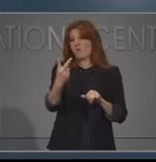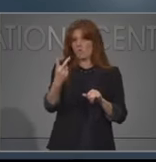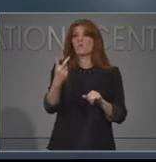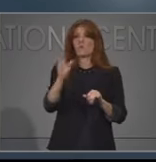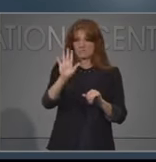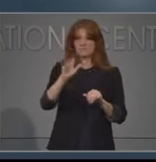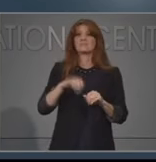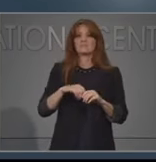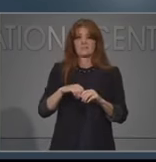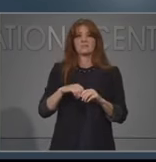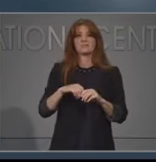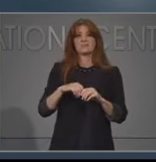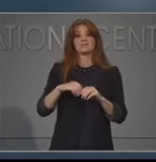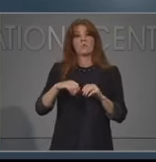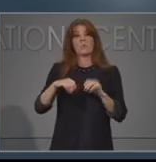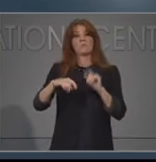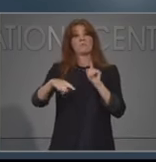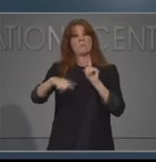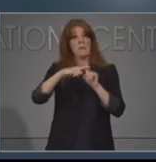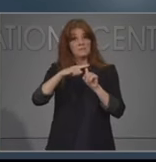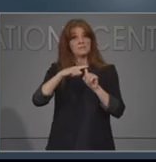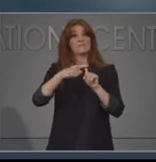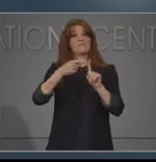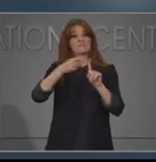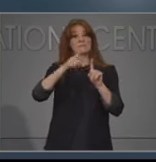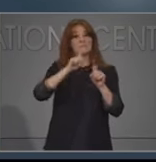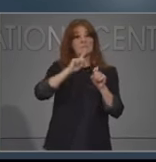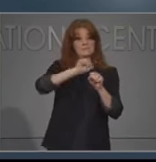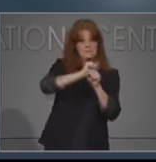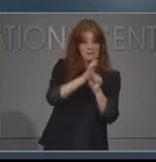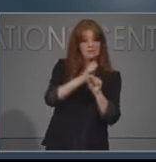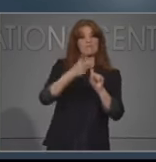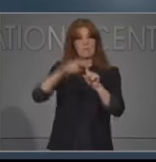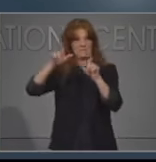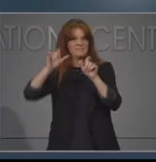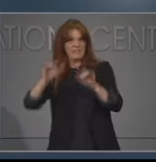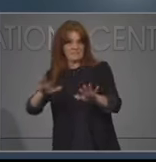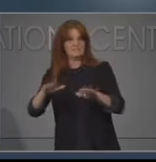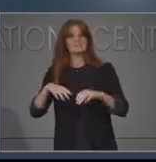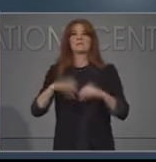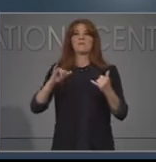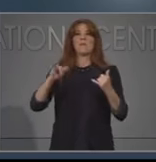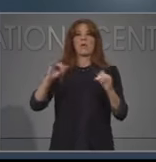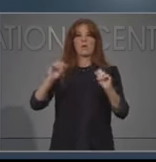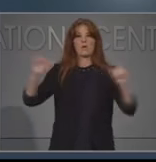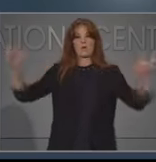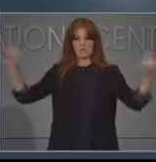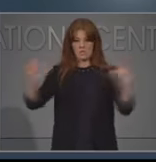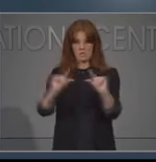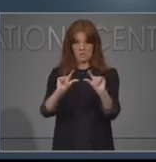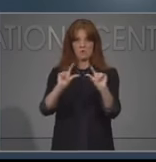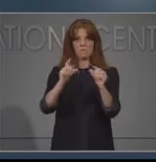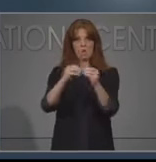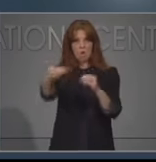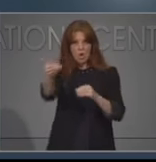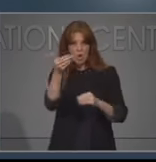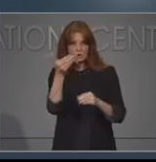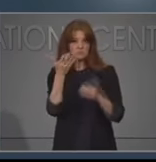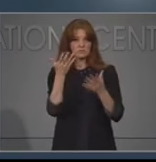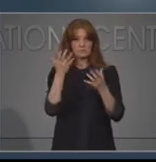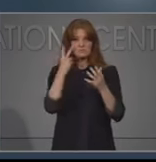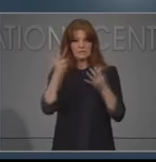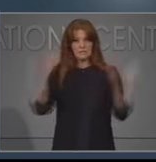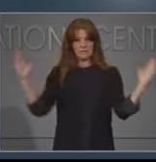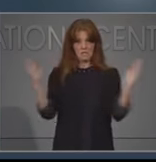graph of the lab-confirmed cases. But now we're just zooming in for a slightly closer look. This graph shows